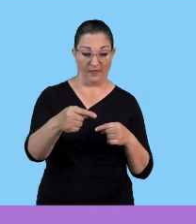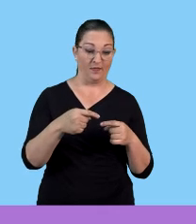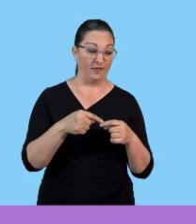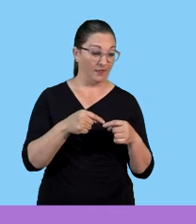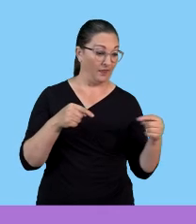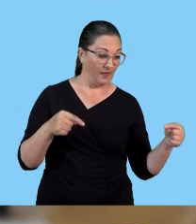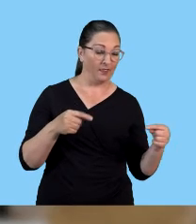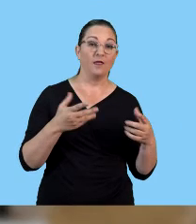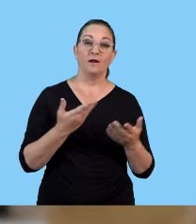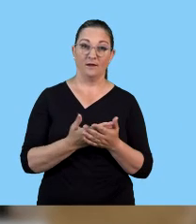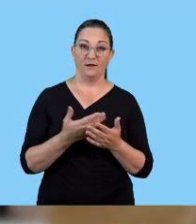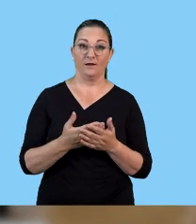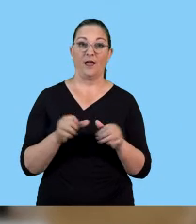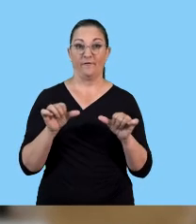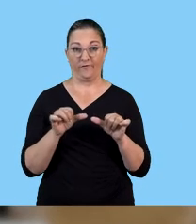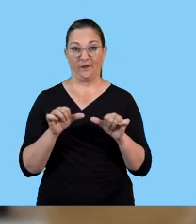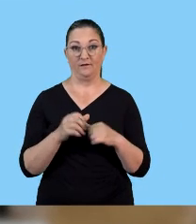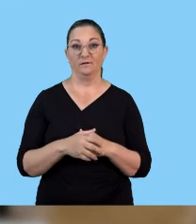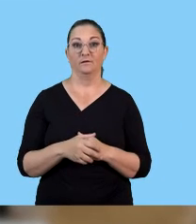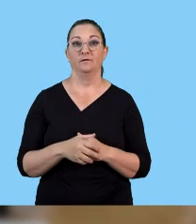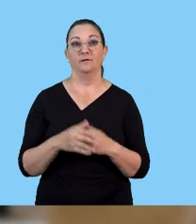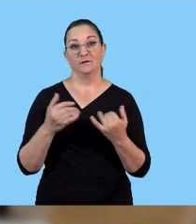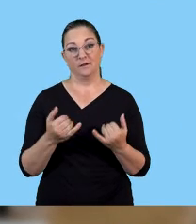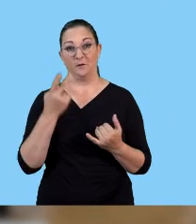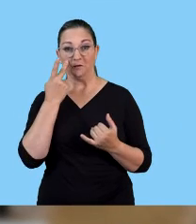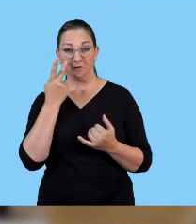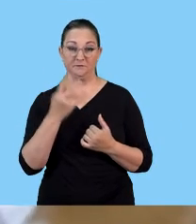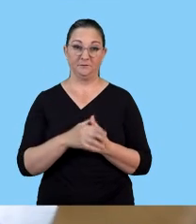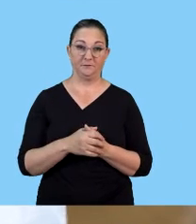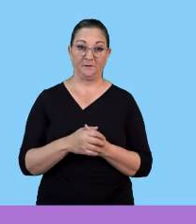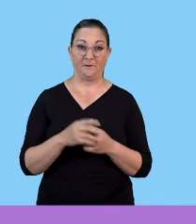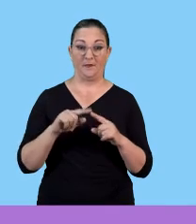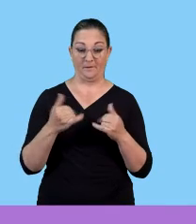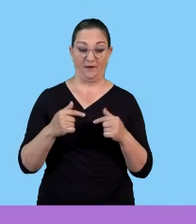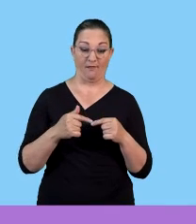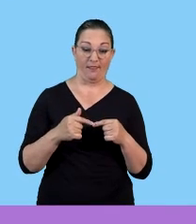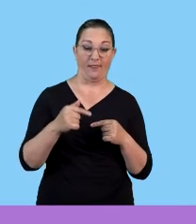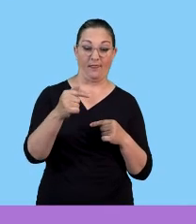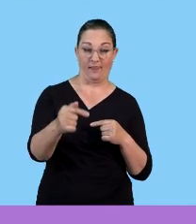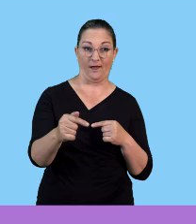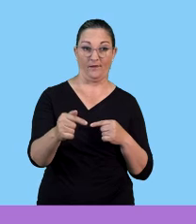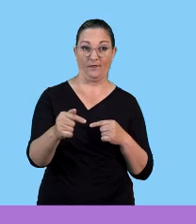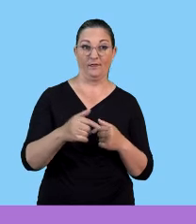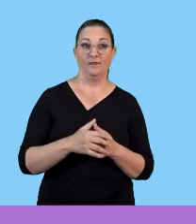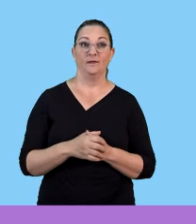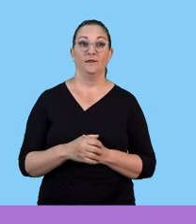across the length and the diameter fits across the width. So the length,